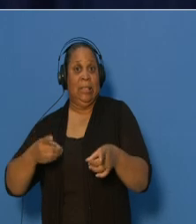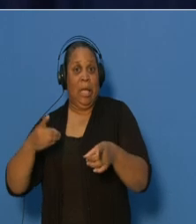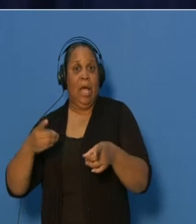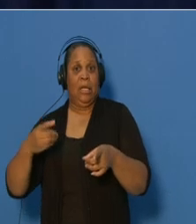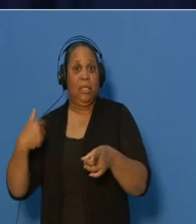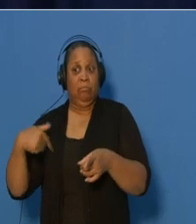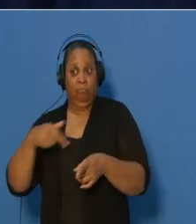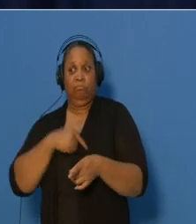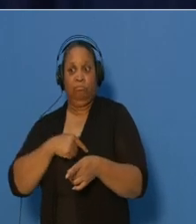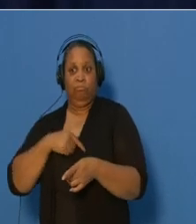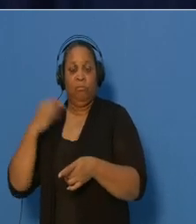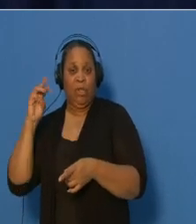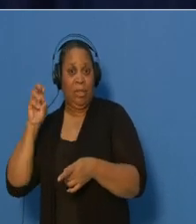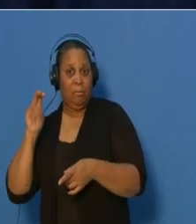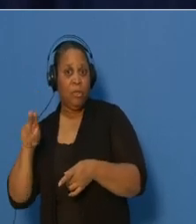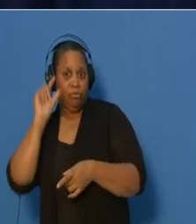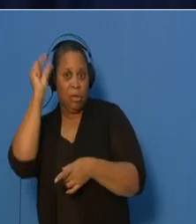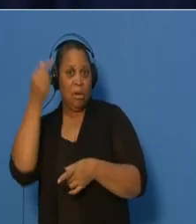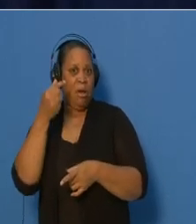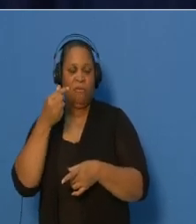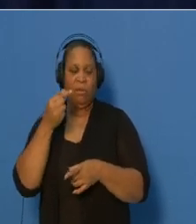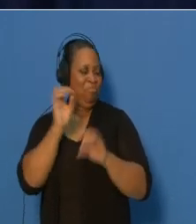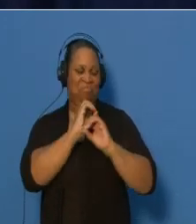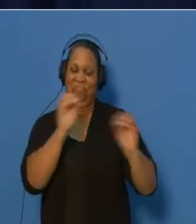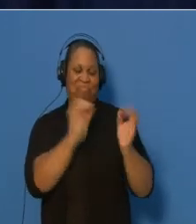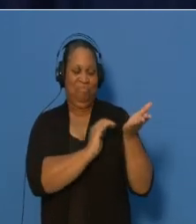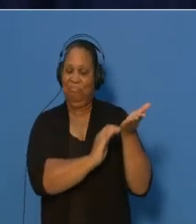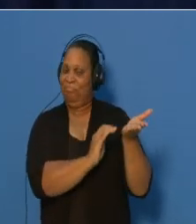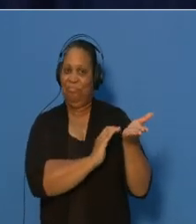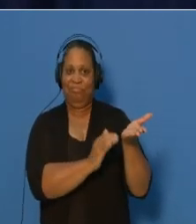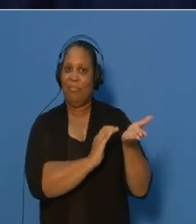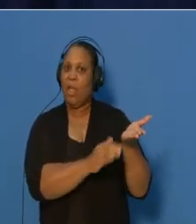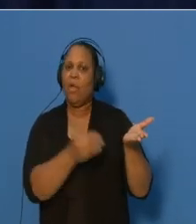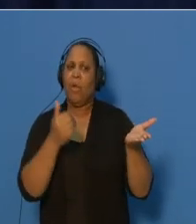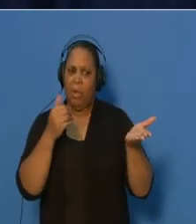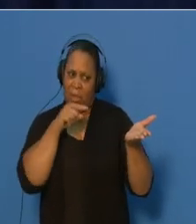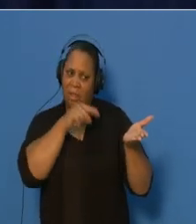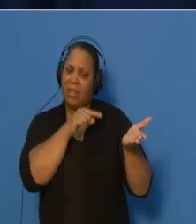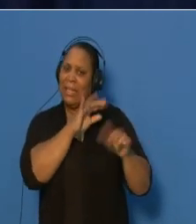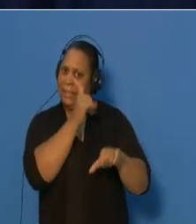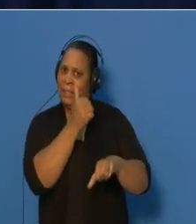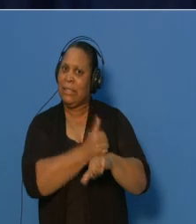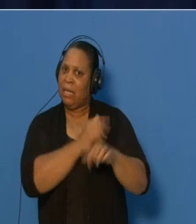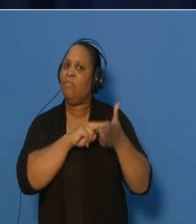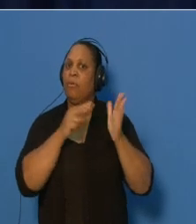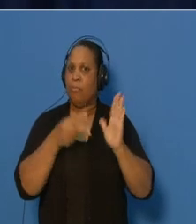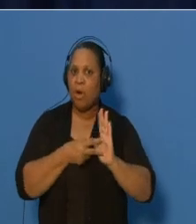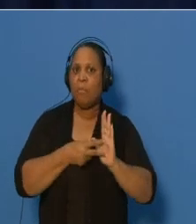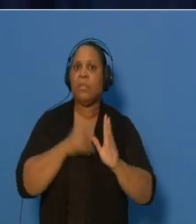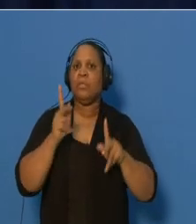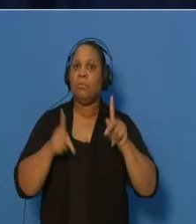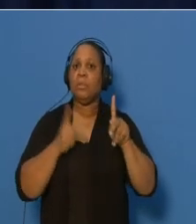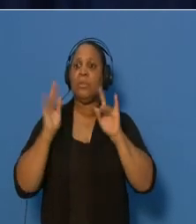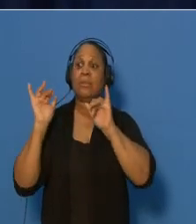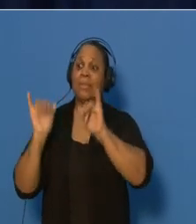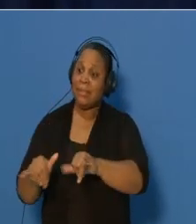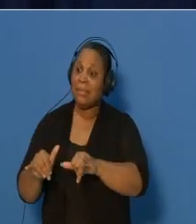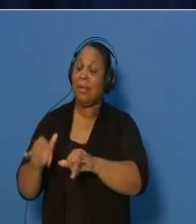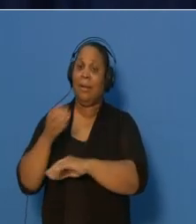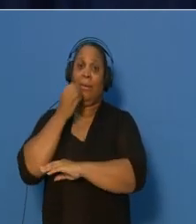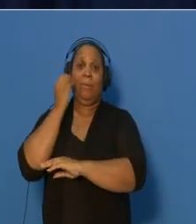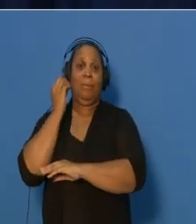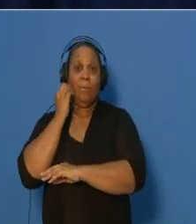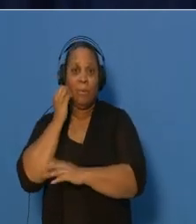we are not going to be allowing these exemptions because we have this for a particular purpose, and that is for people to stay